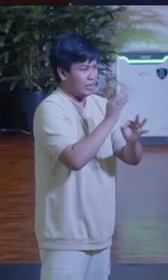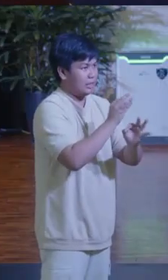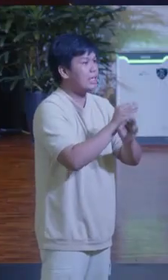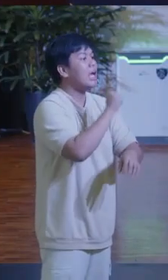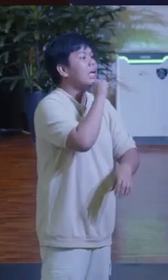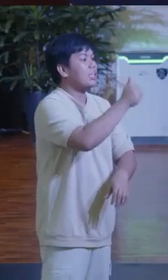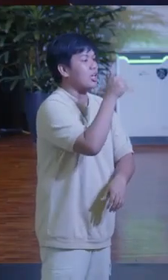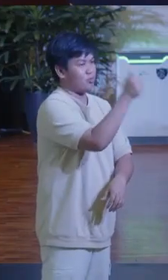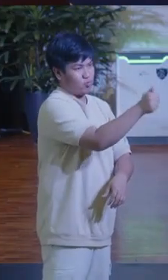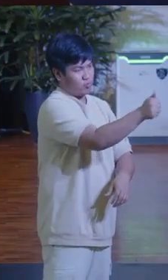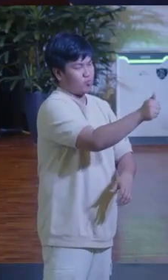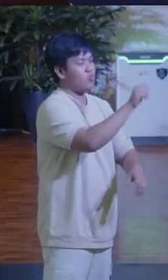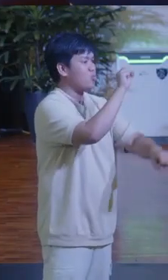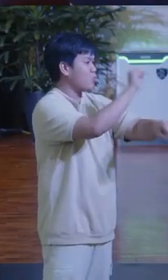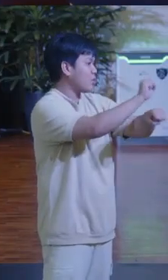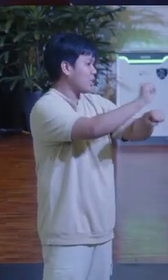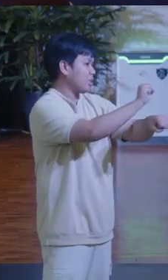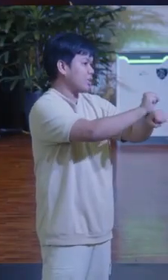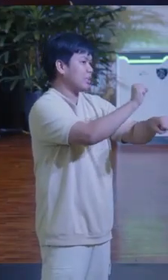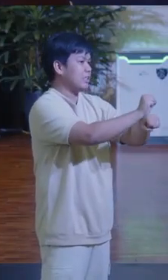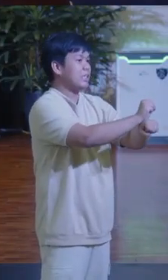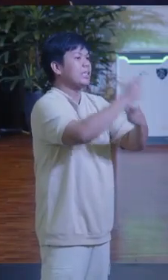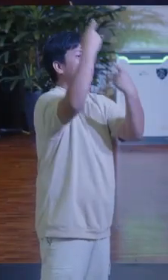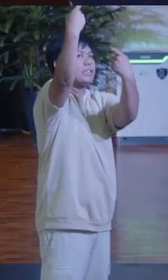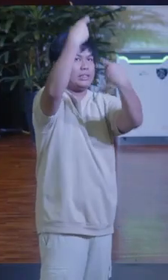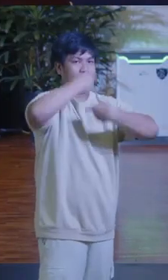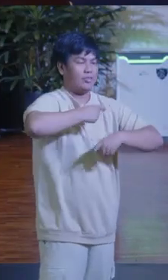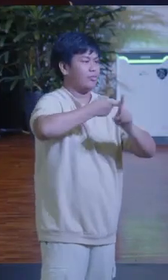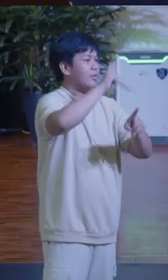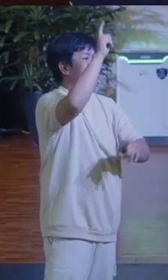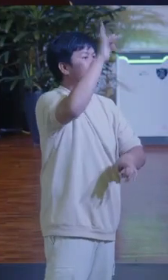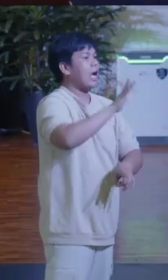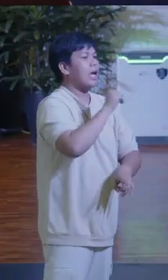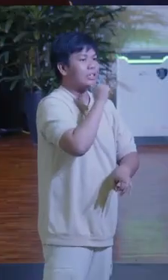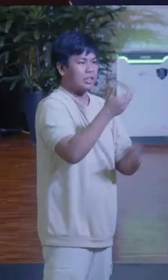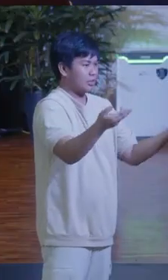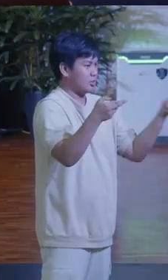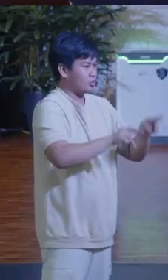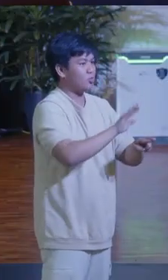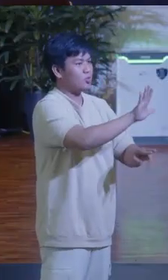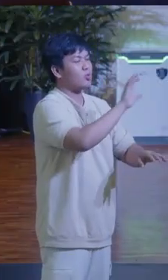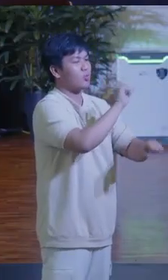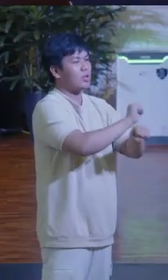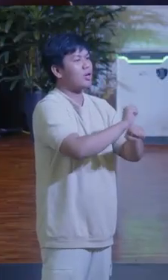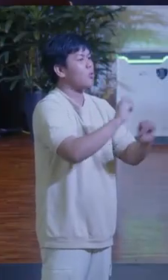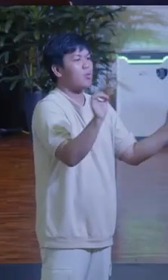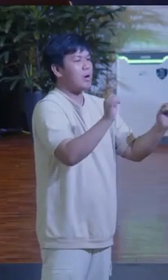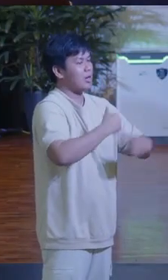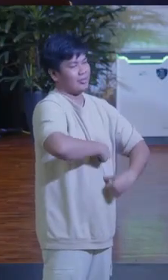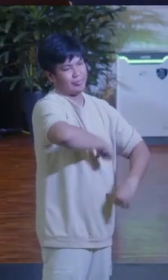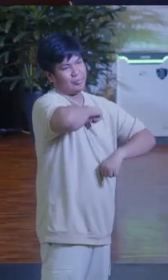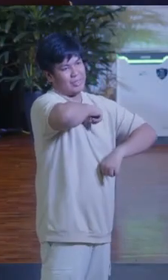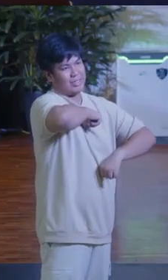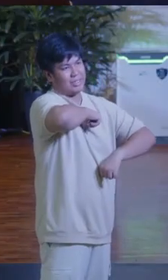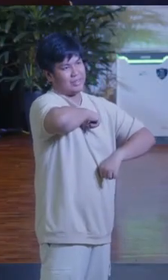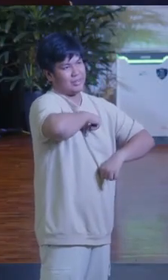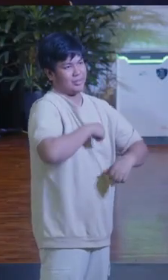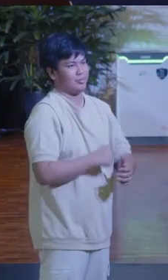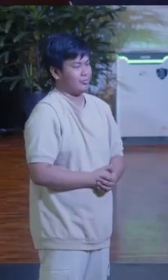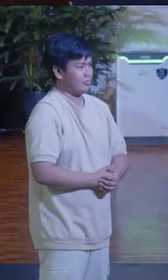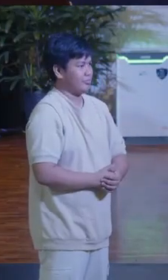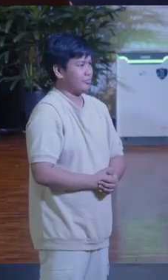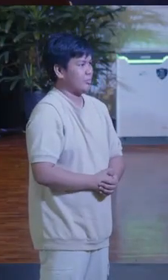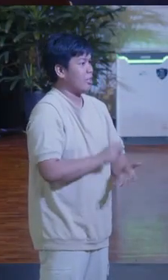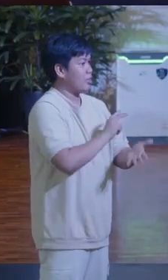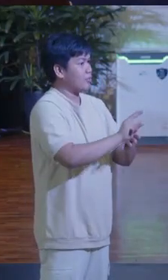is not your own doing. It is the gift of God, not a result of works, so that no one may boast. Sama na natin dun